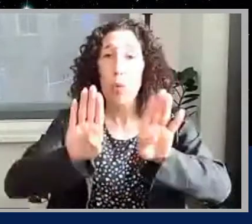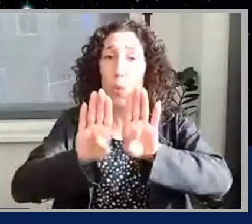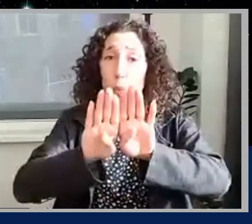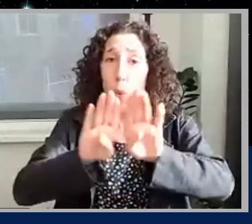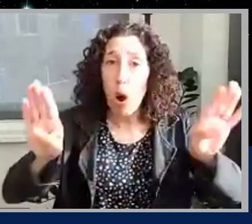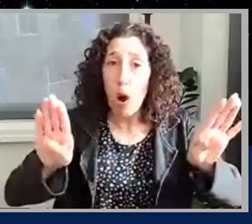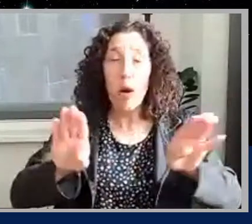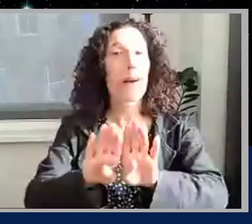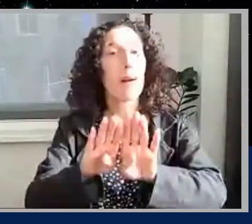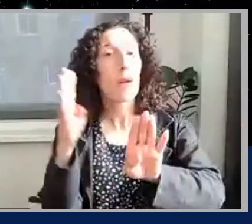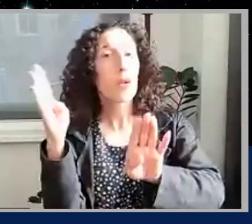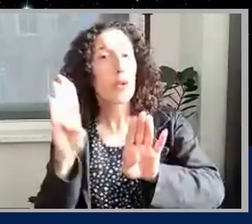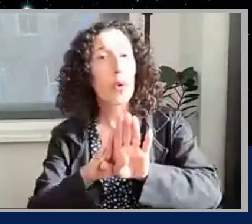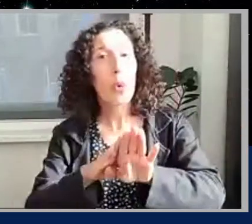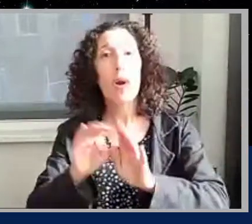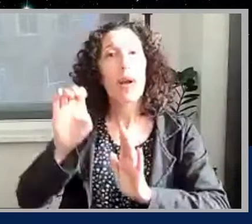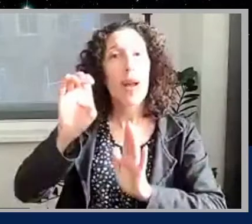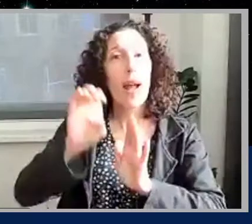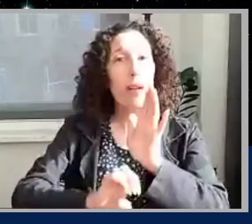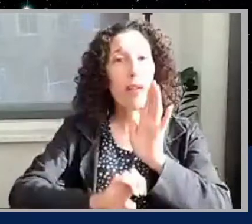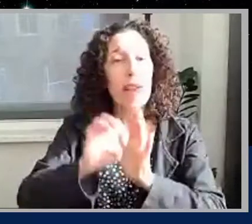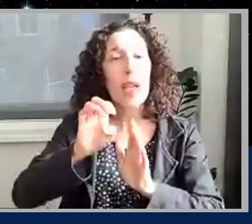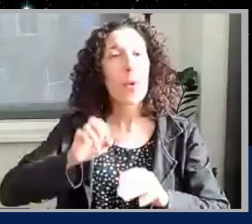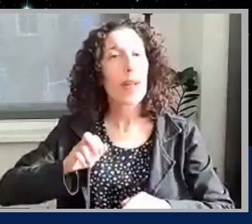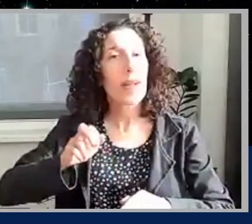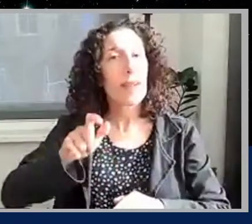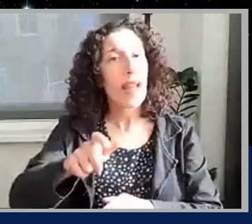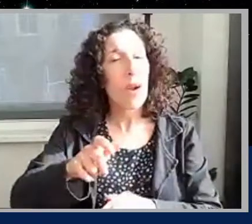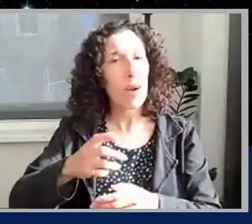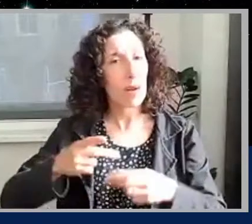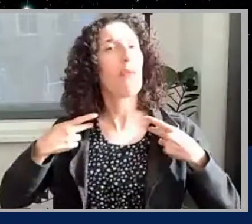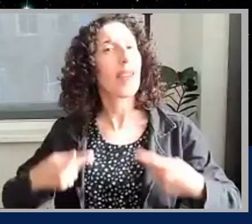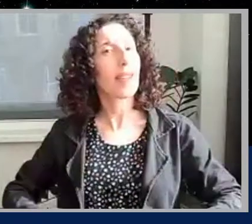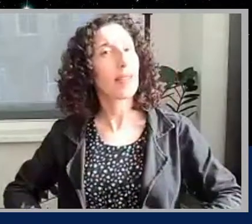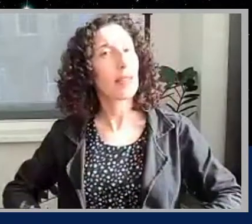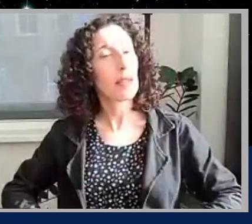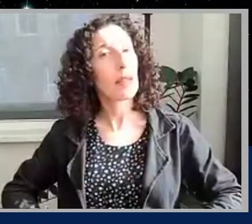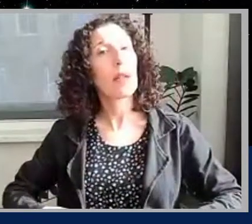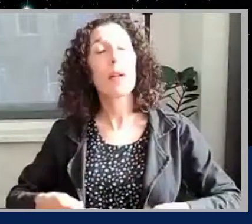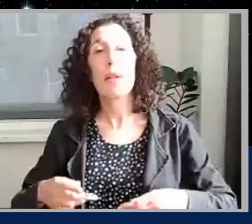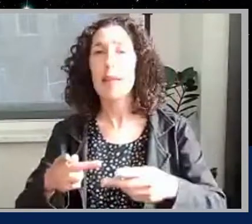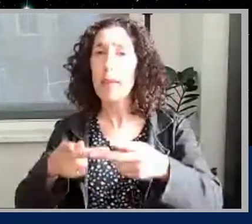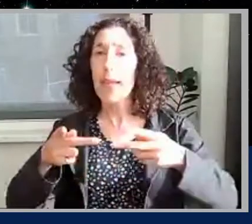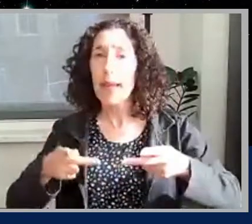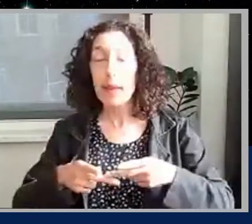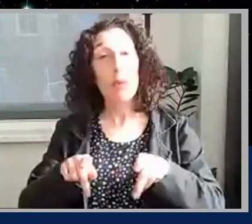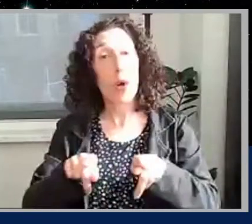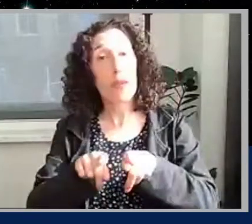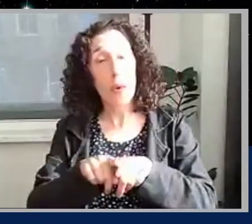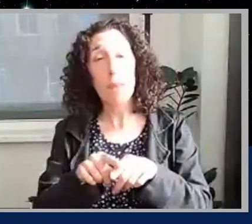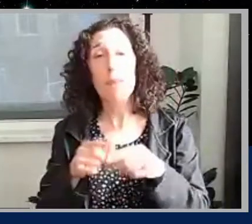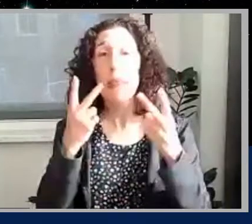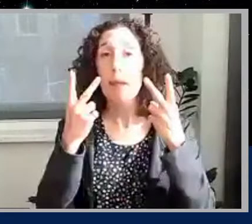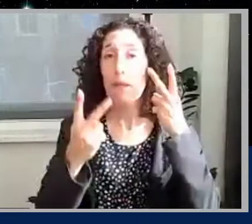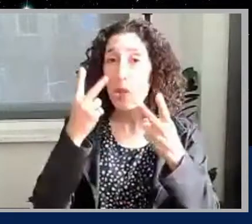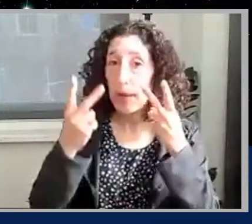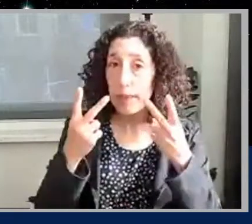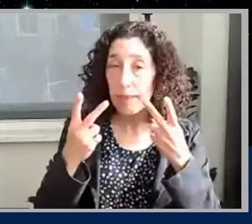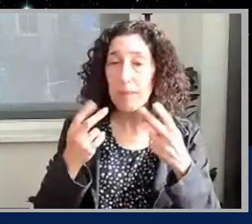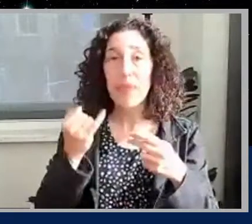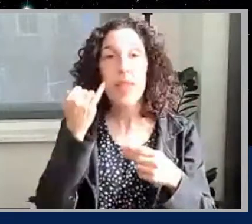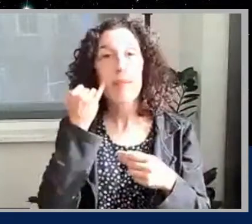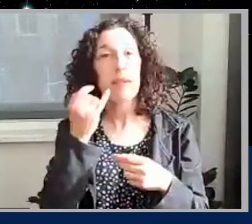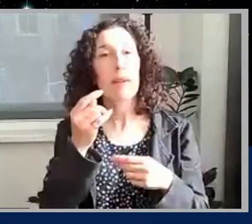vision or blind are using screen readers to engage with these papers, and they are in kind of a difficult to access